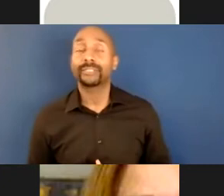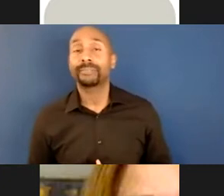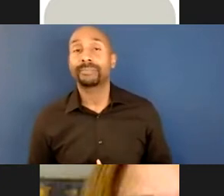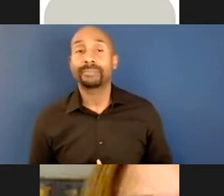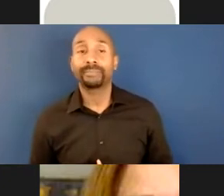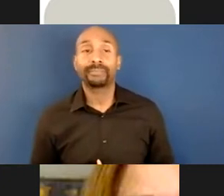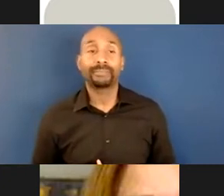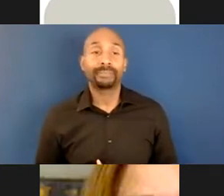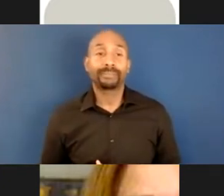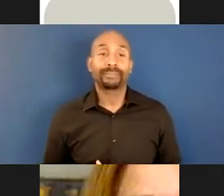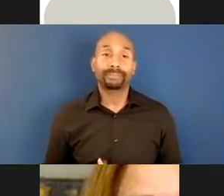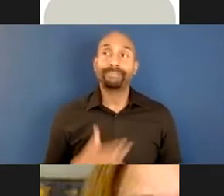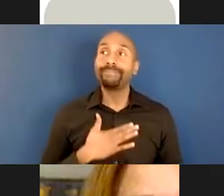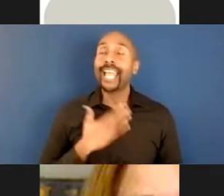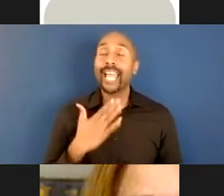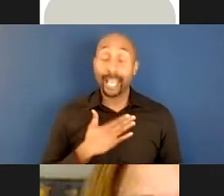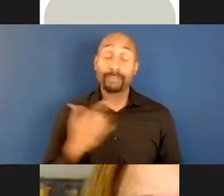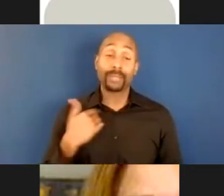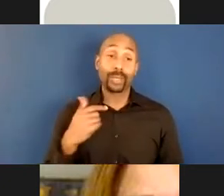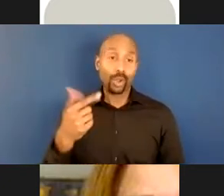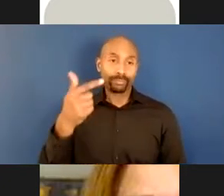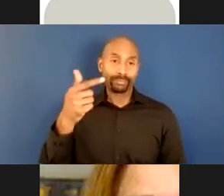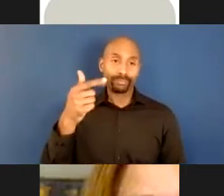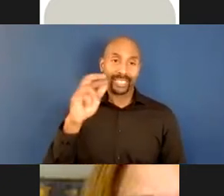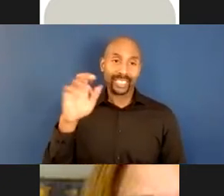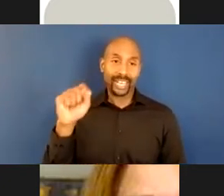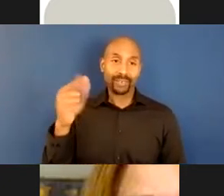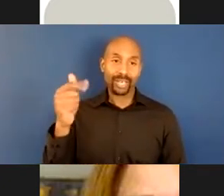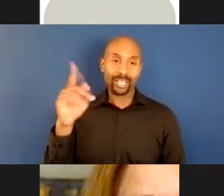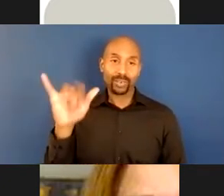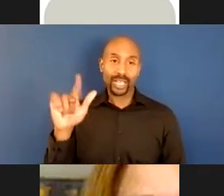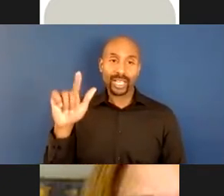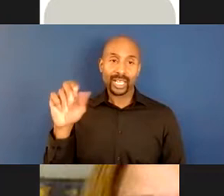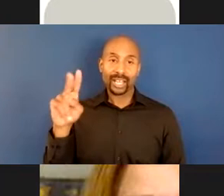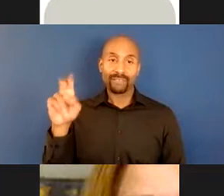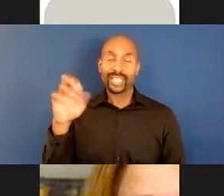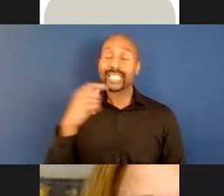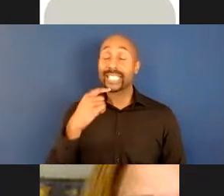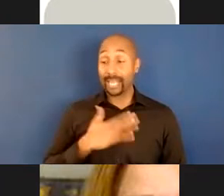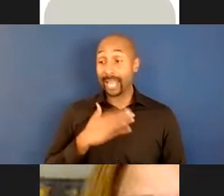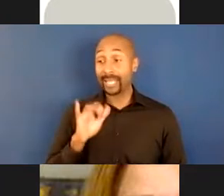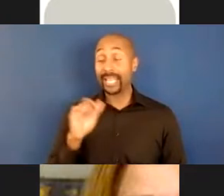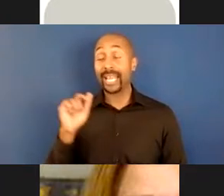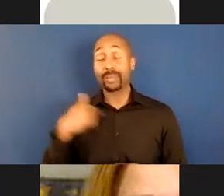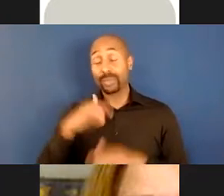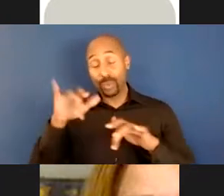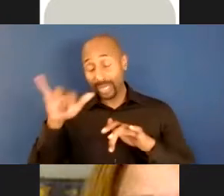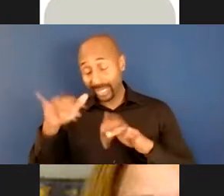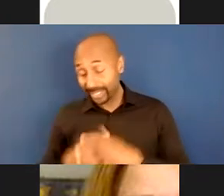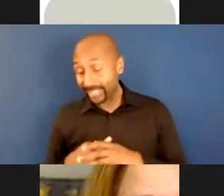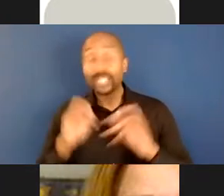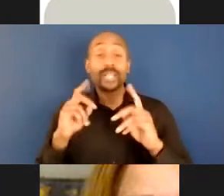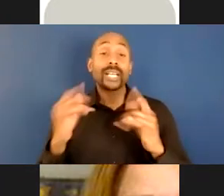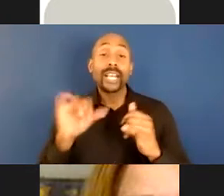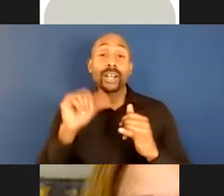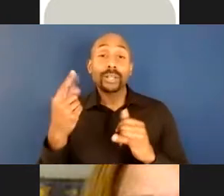Glad this is being recorded. And so this question from Anonymous, if you don't mind, could you speak more about your